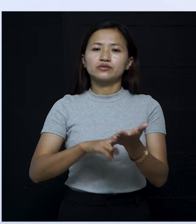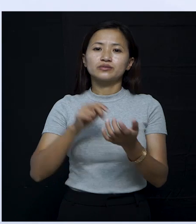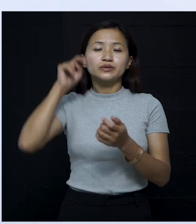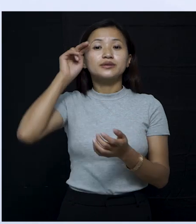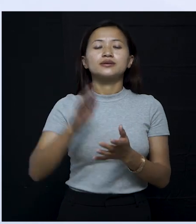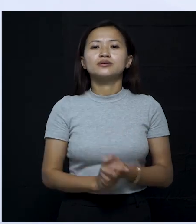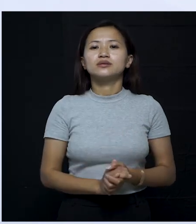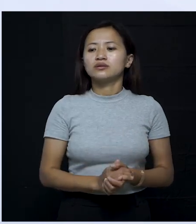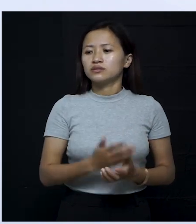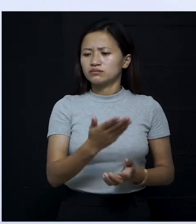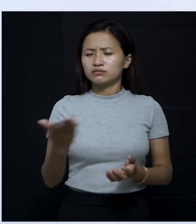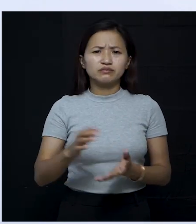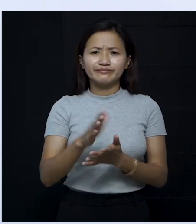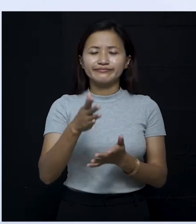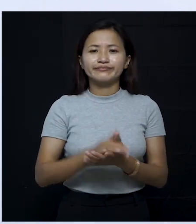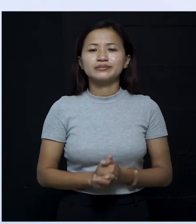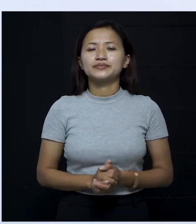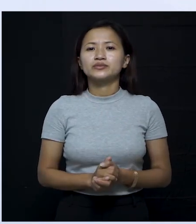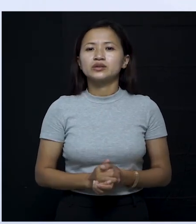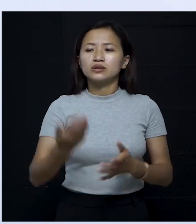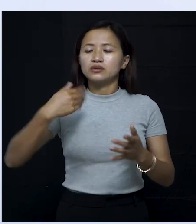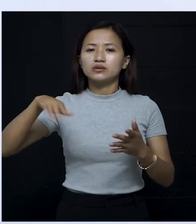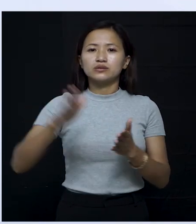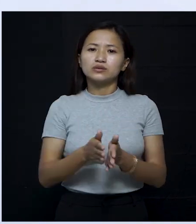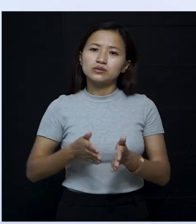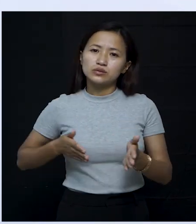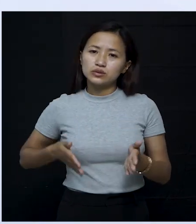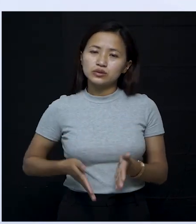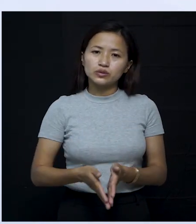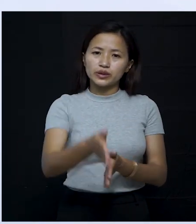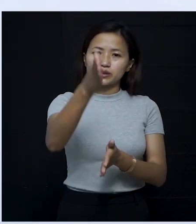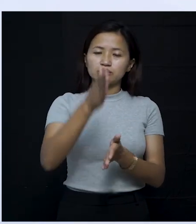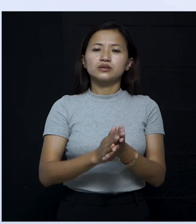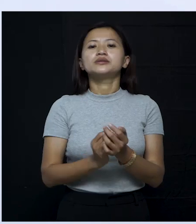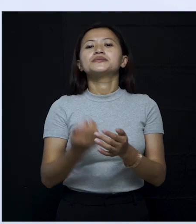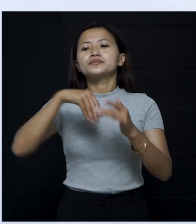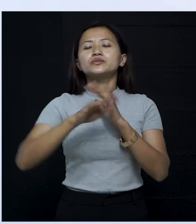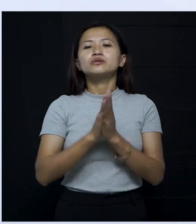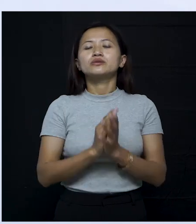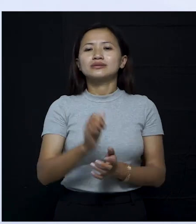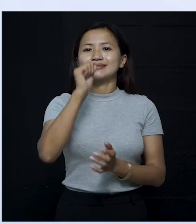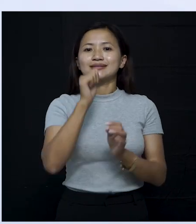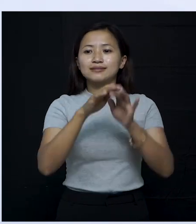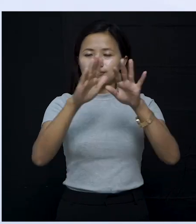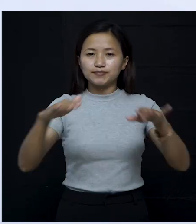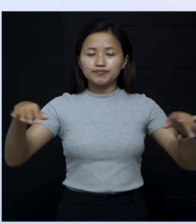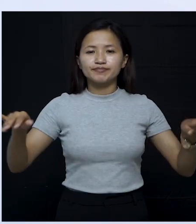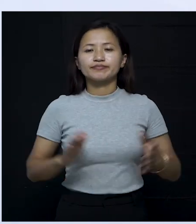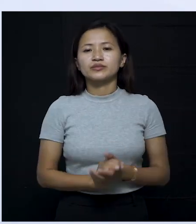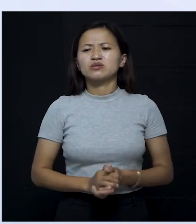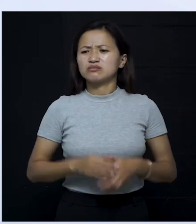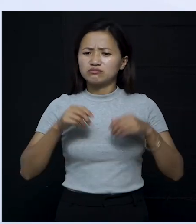okay, none of them, they go straight into the sea, okay? They don't go straight into, or they don't